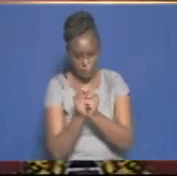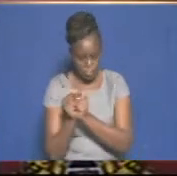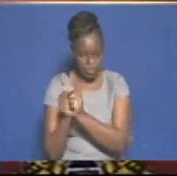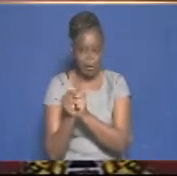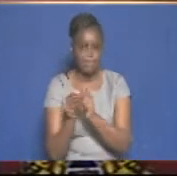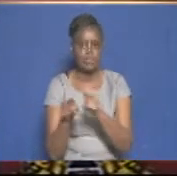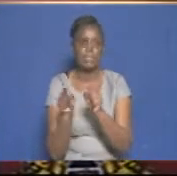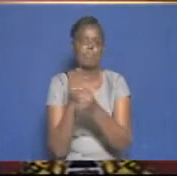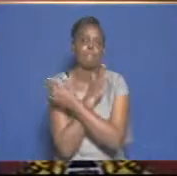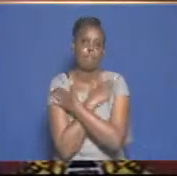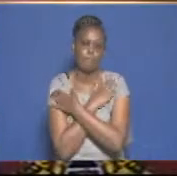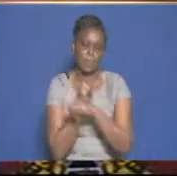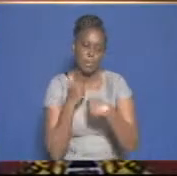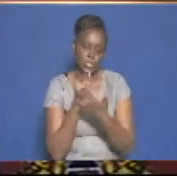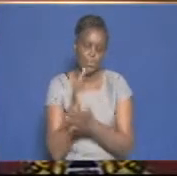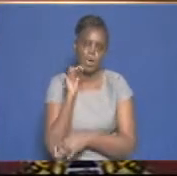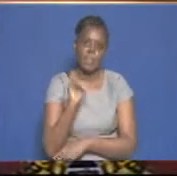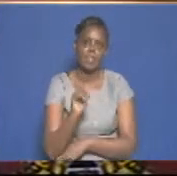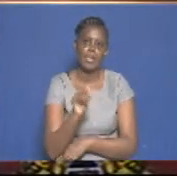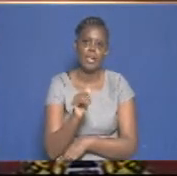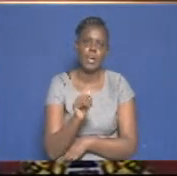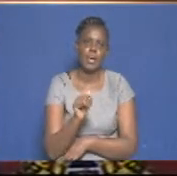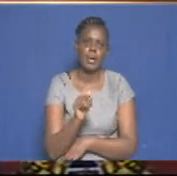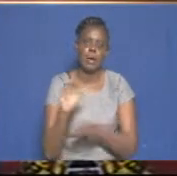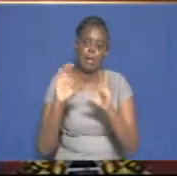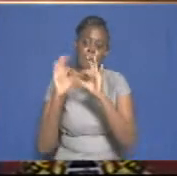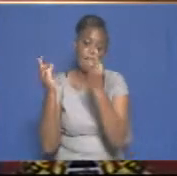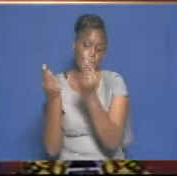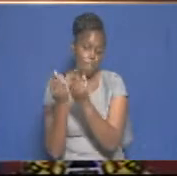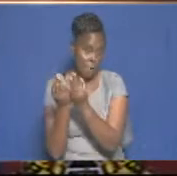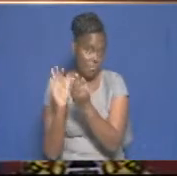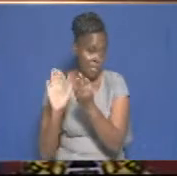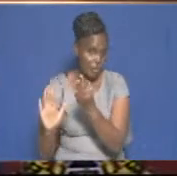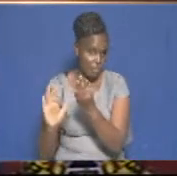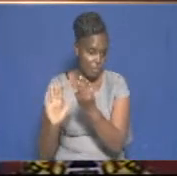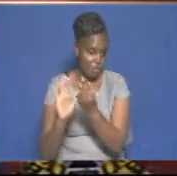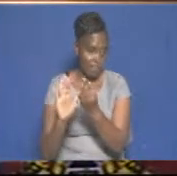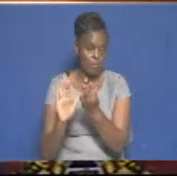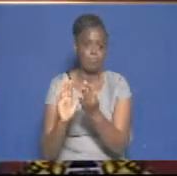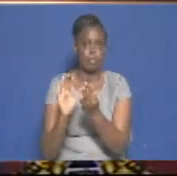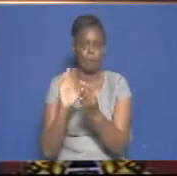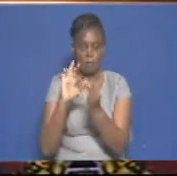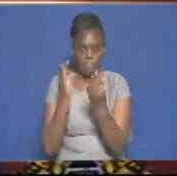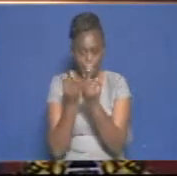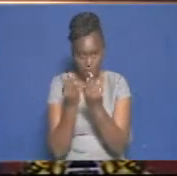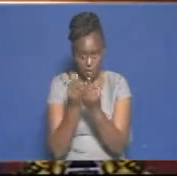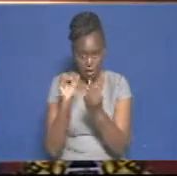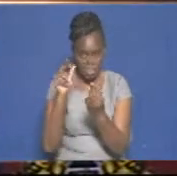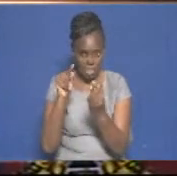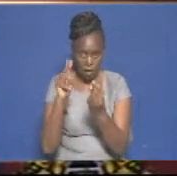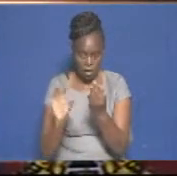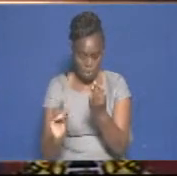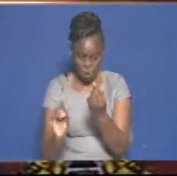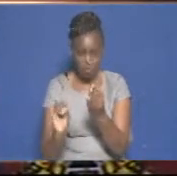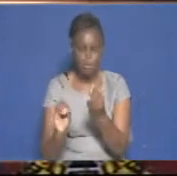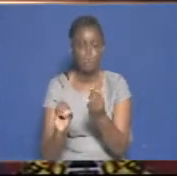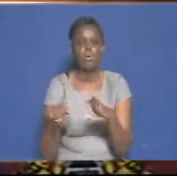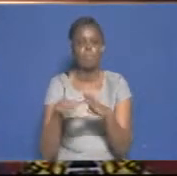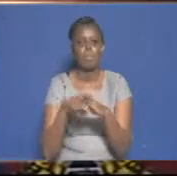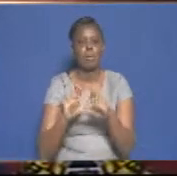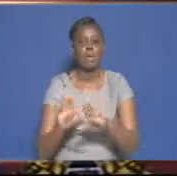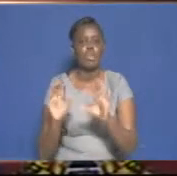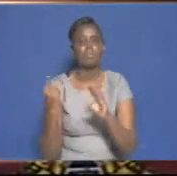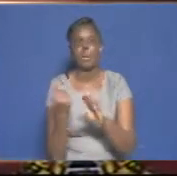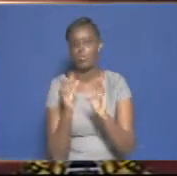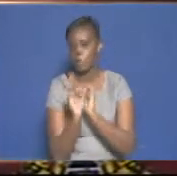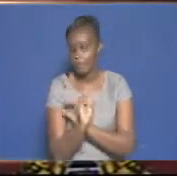friends, and make sure that the family he left behind and colleagues also will not be left. Mr.